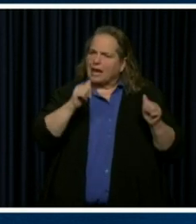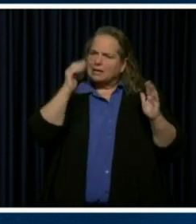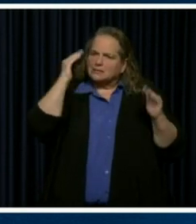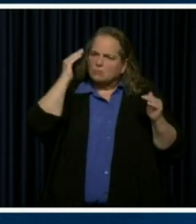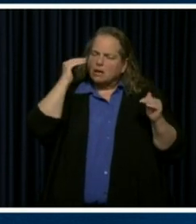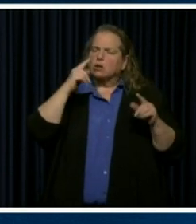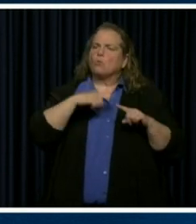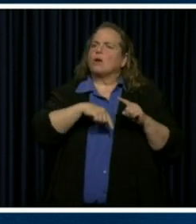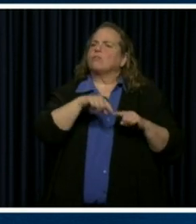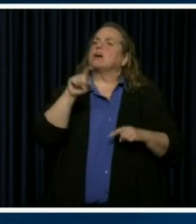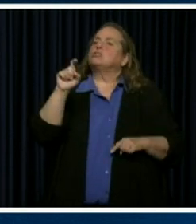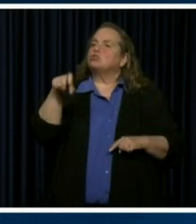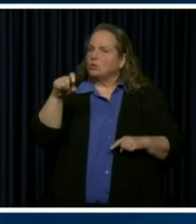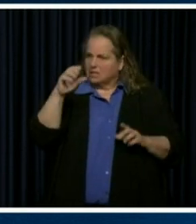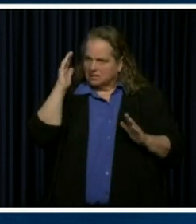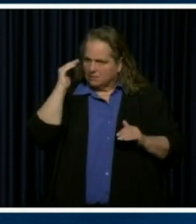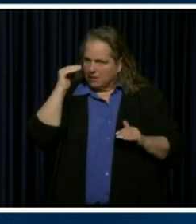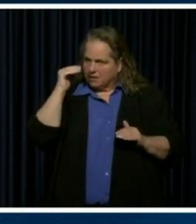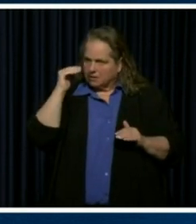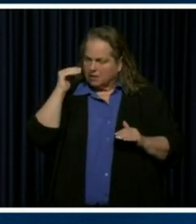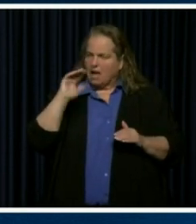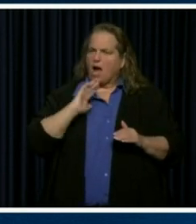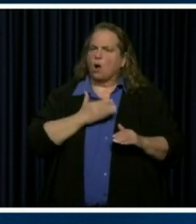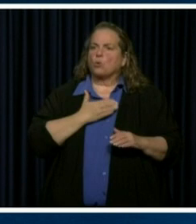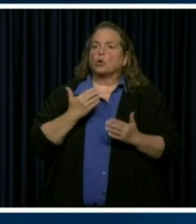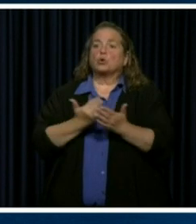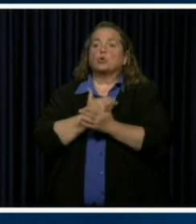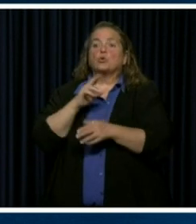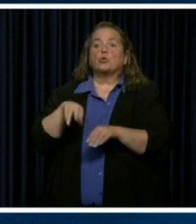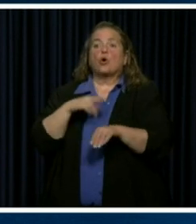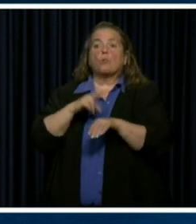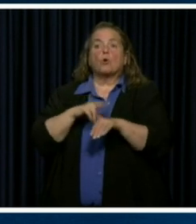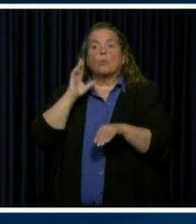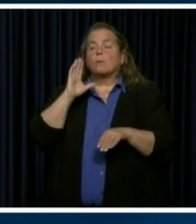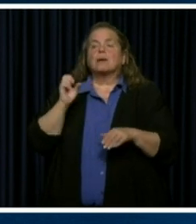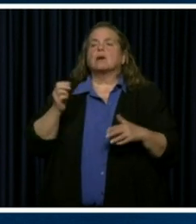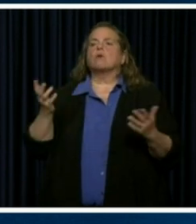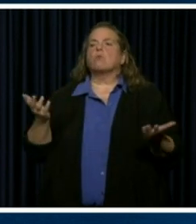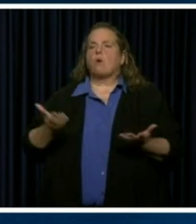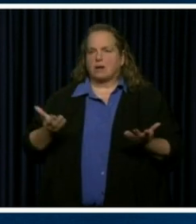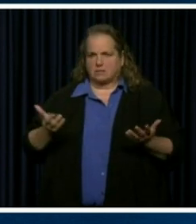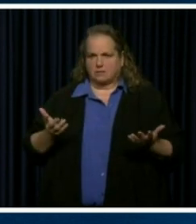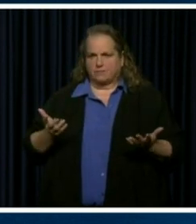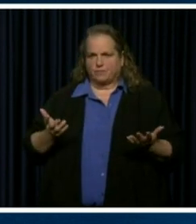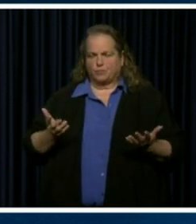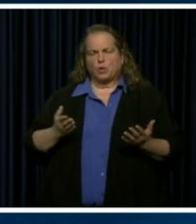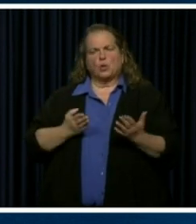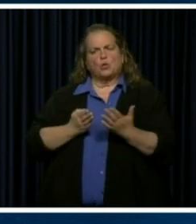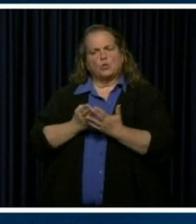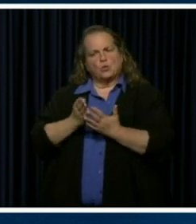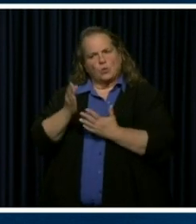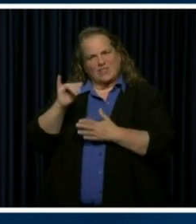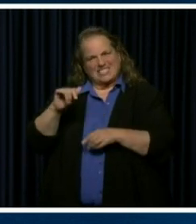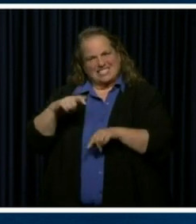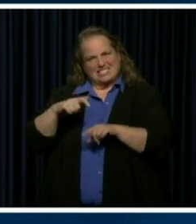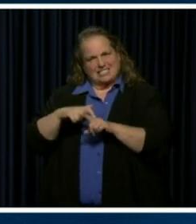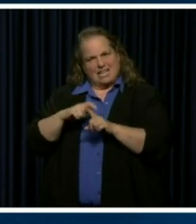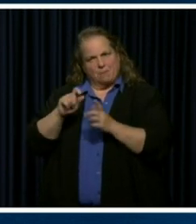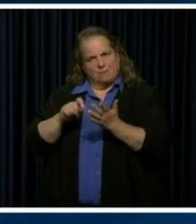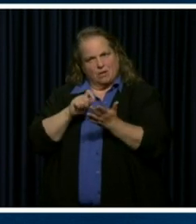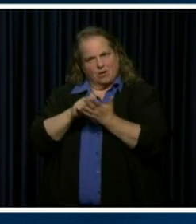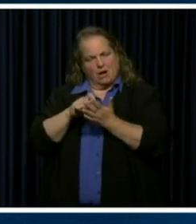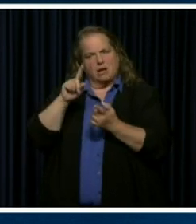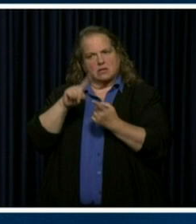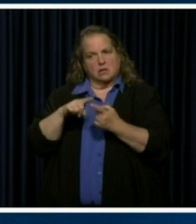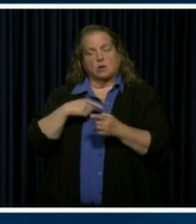should expect, just how our new normal is going to be, and just for this period of time until we're totally through